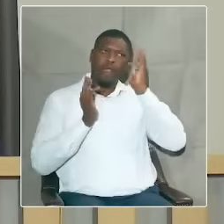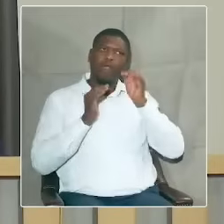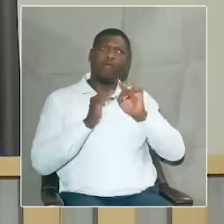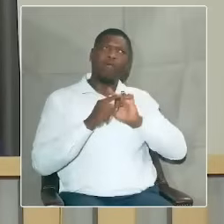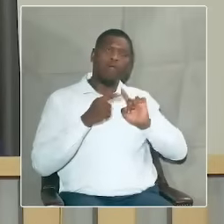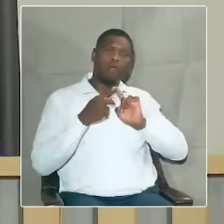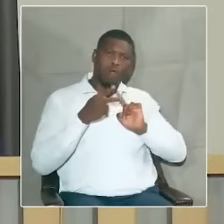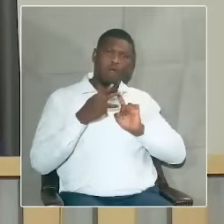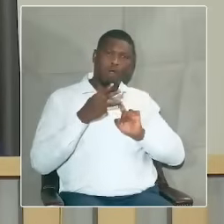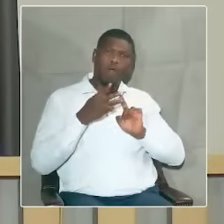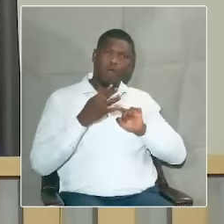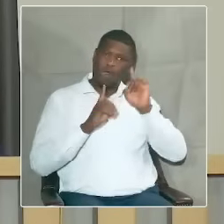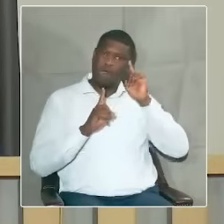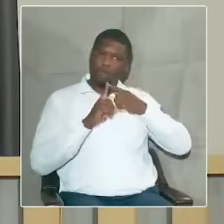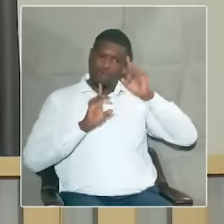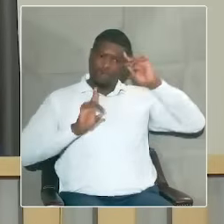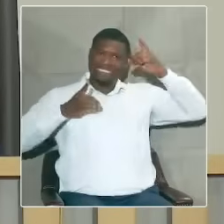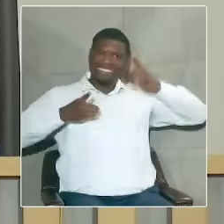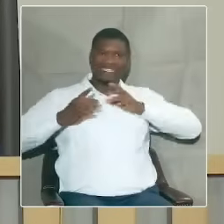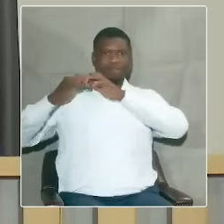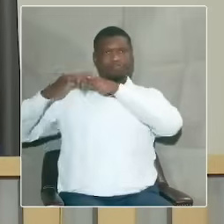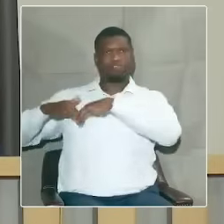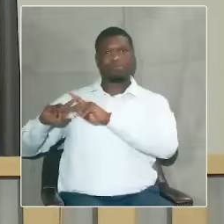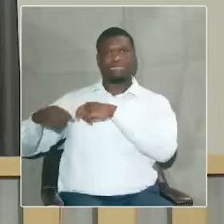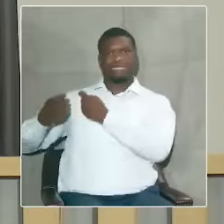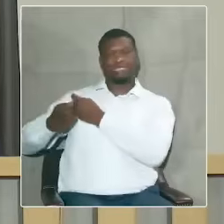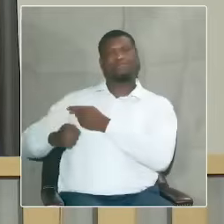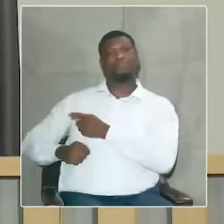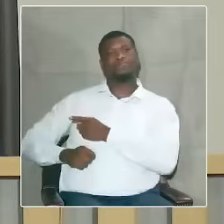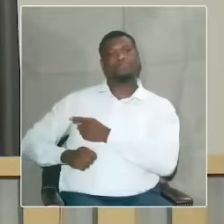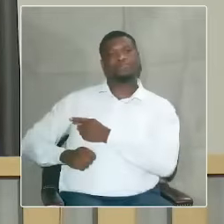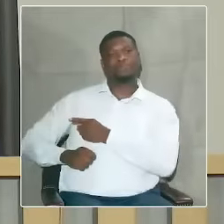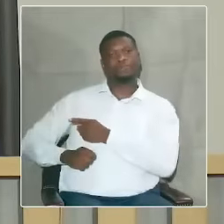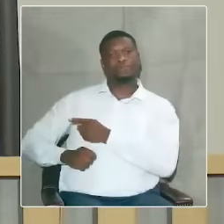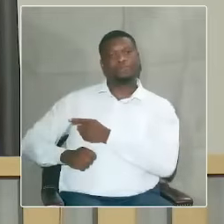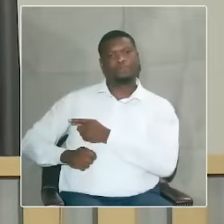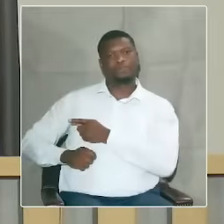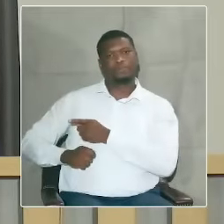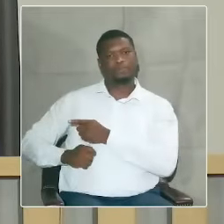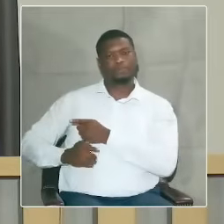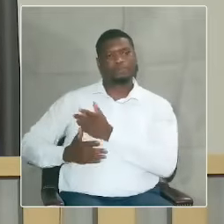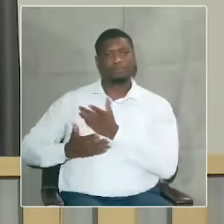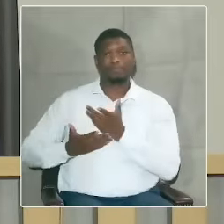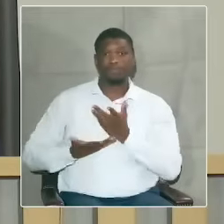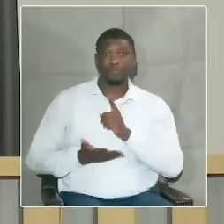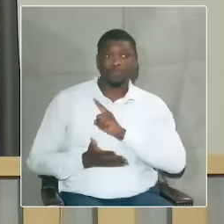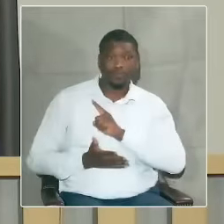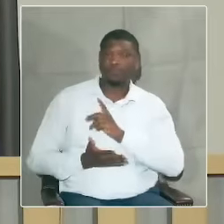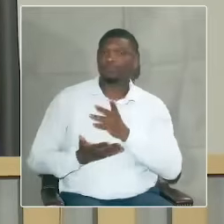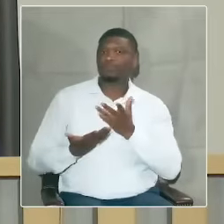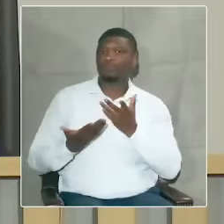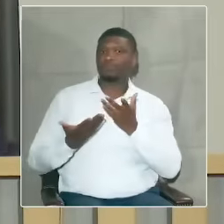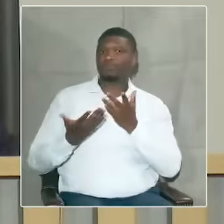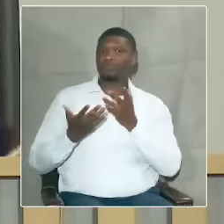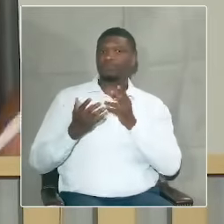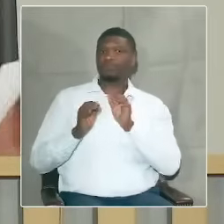that resulted in the decision to disband the PKTT, because it's